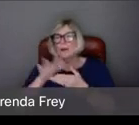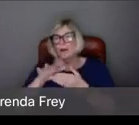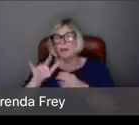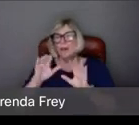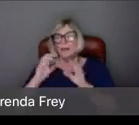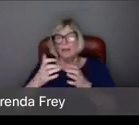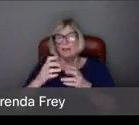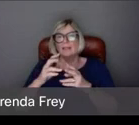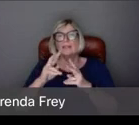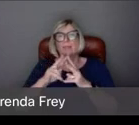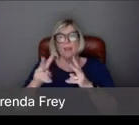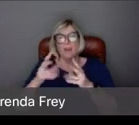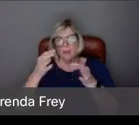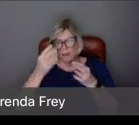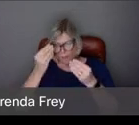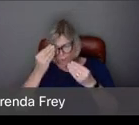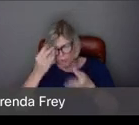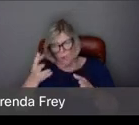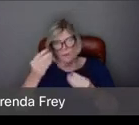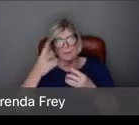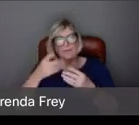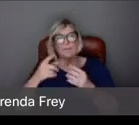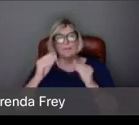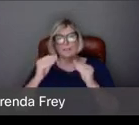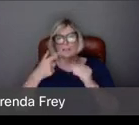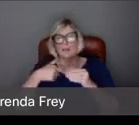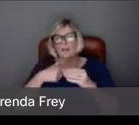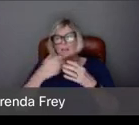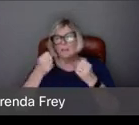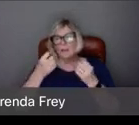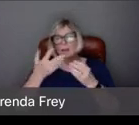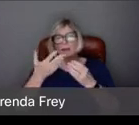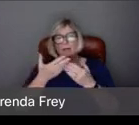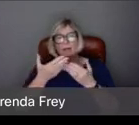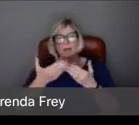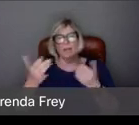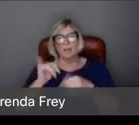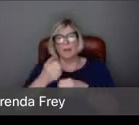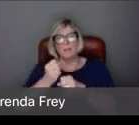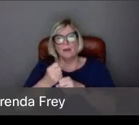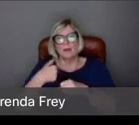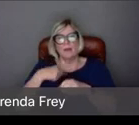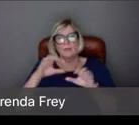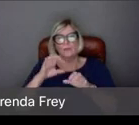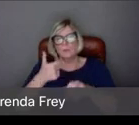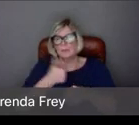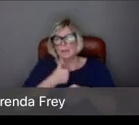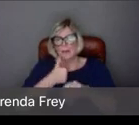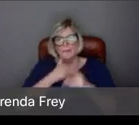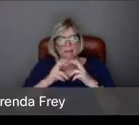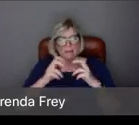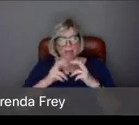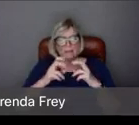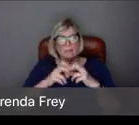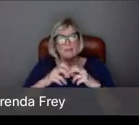very informative. It's teaching us a lot of things that make us do self-assessments,